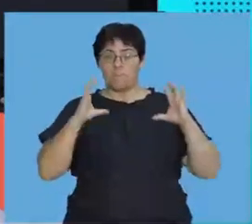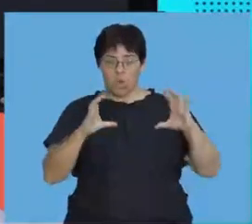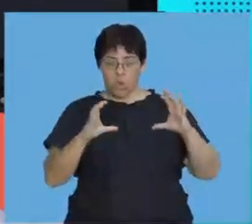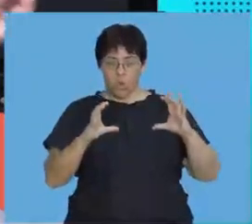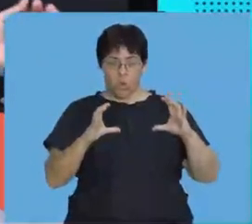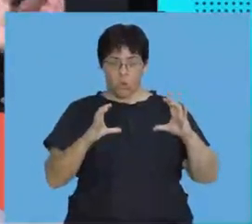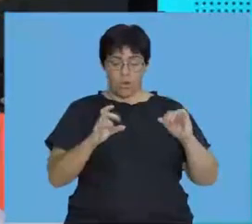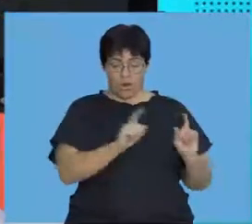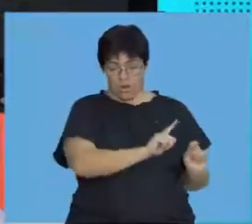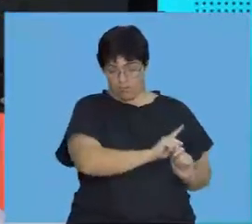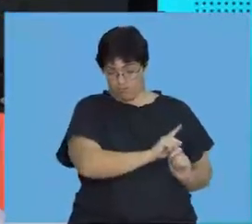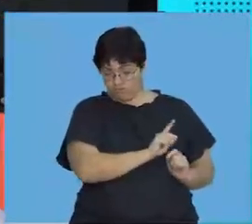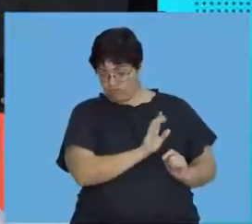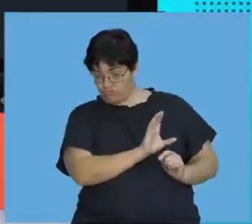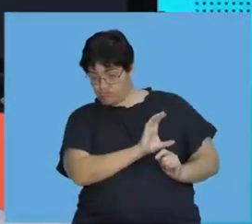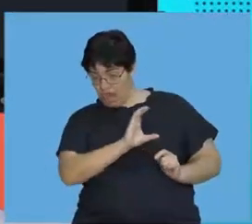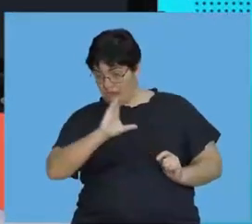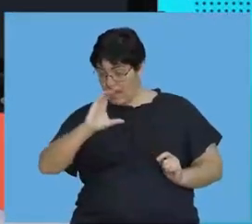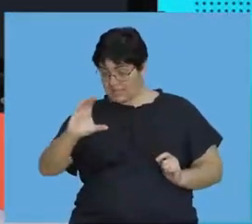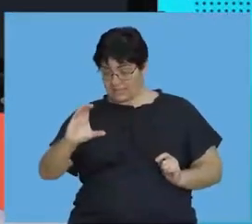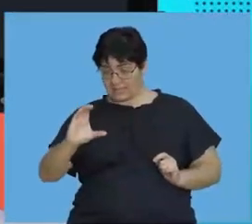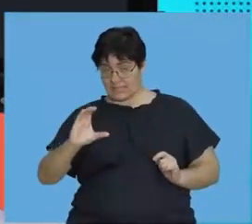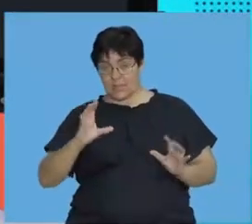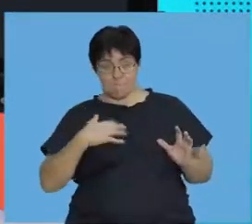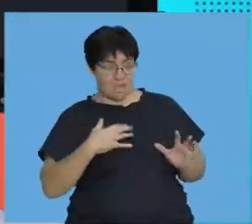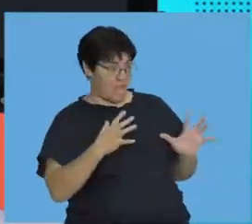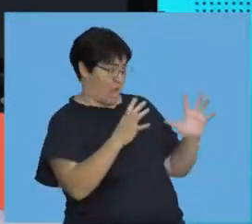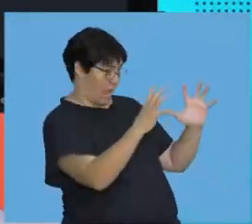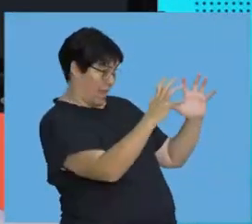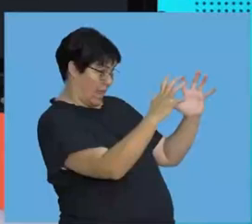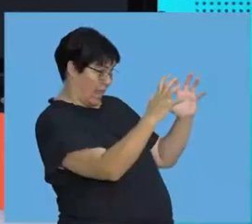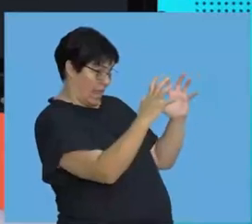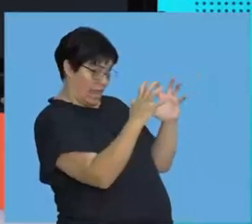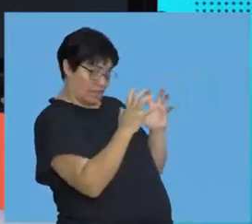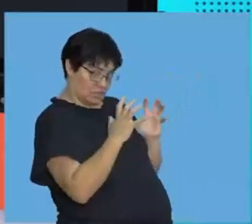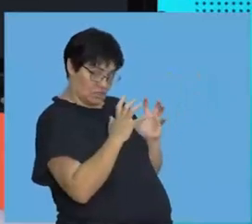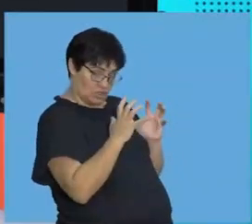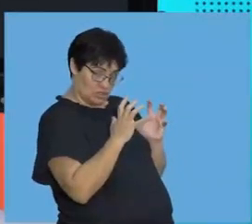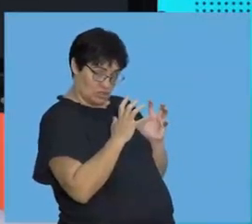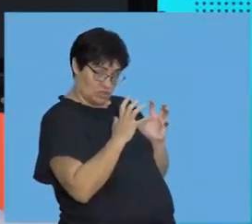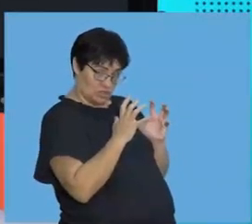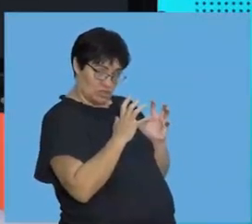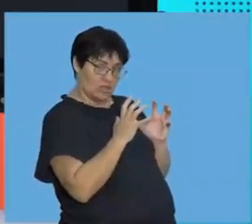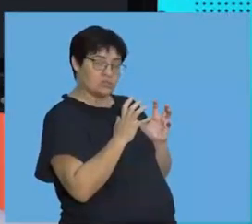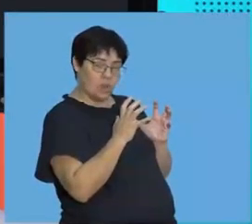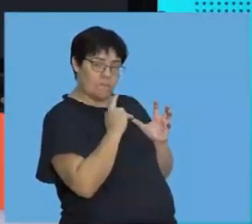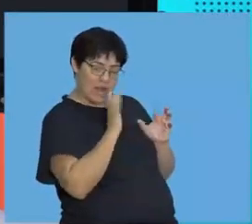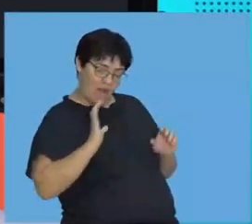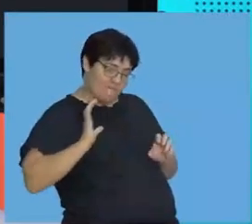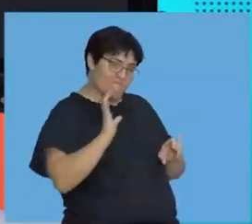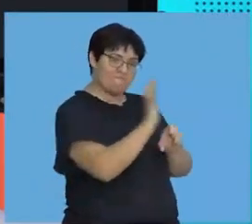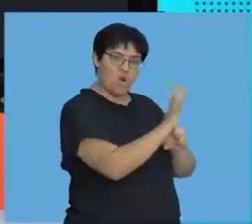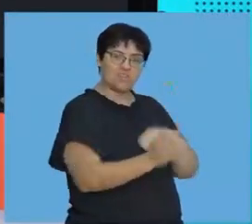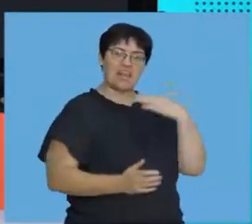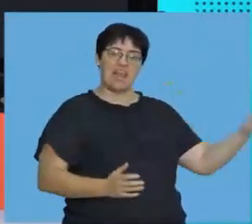ball is going to the right. The goalkeeper catches the ball. So the goalkeeper must